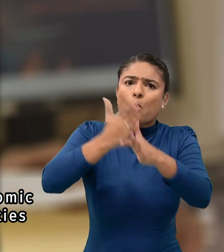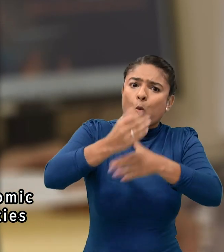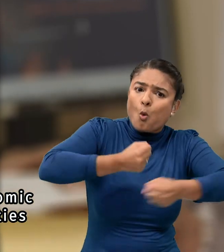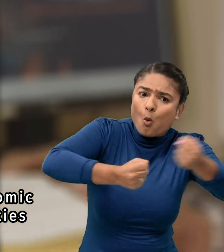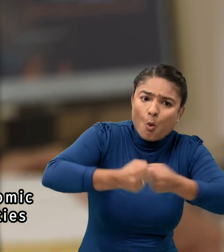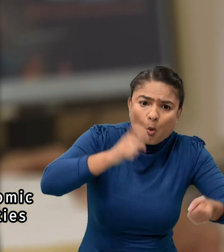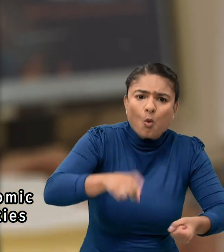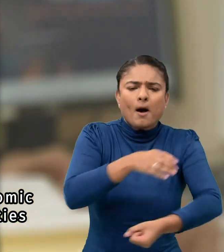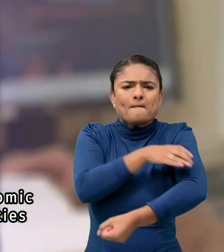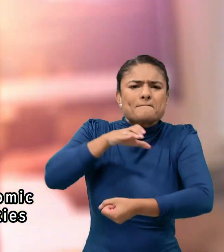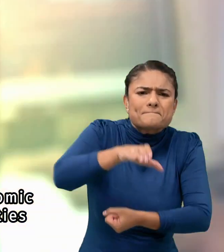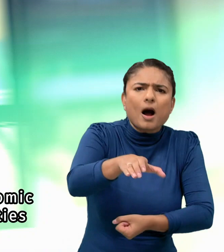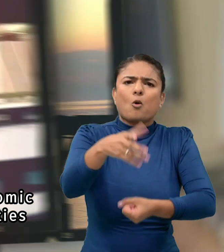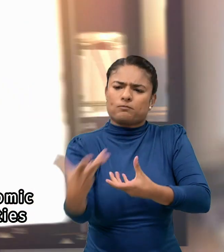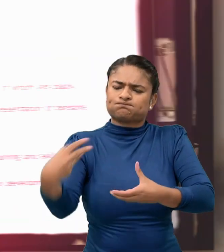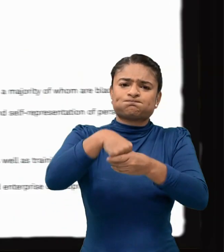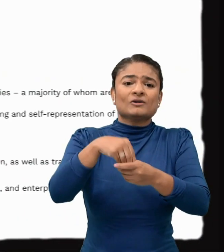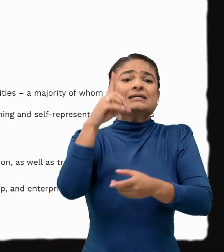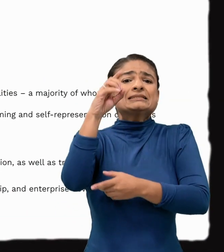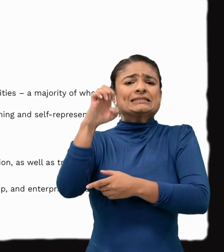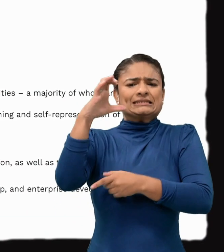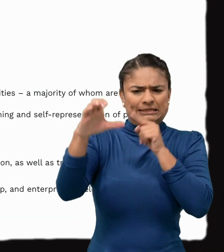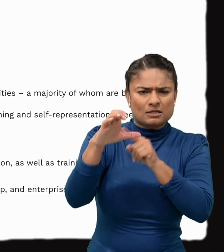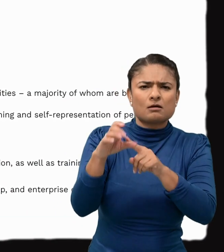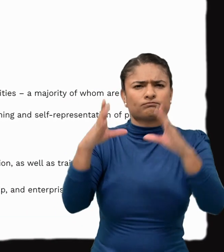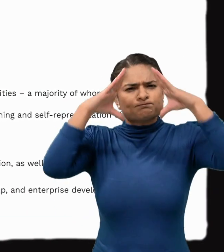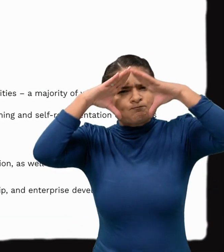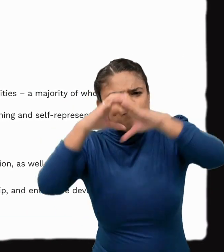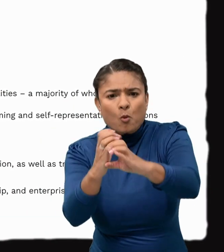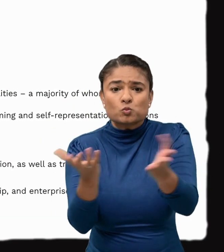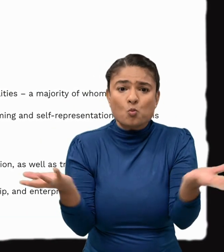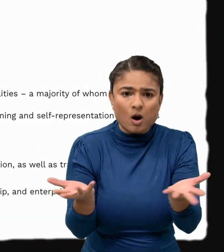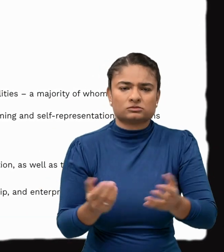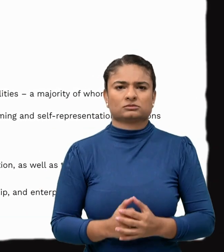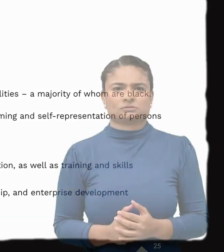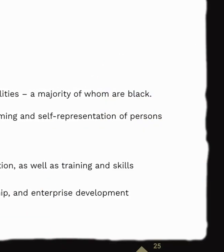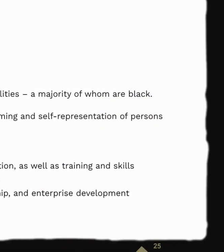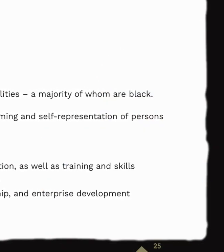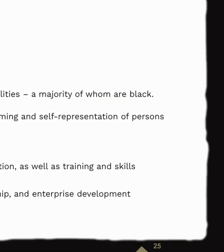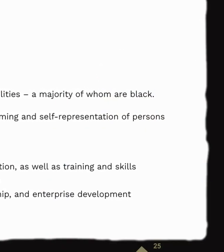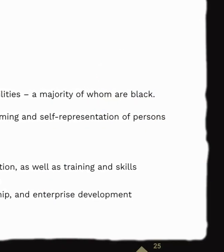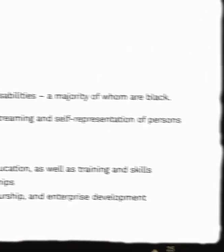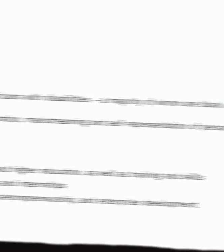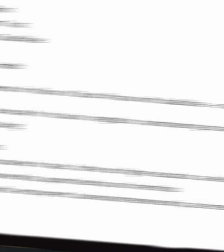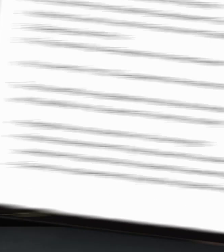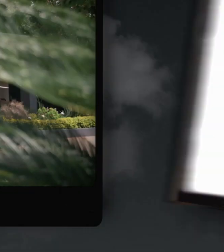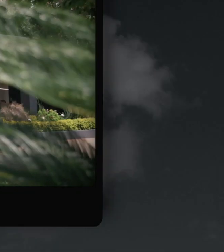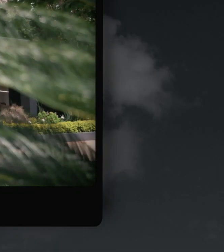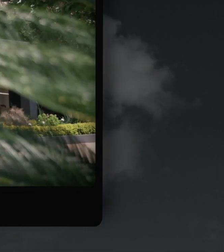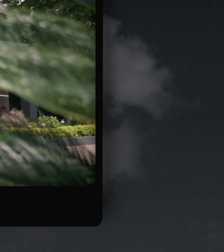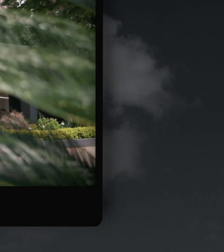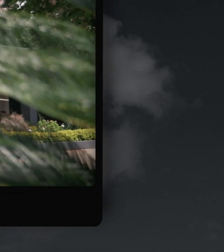economic empowerment of persons with disabilities in ventures with which the DEC is concerned.